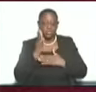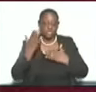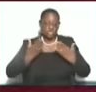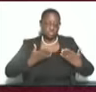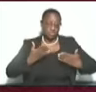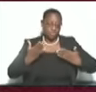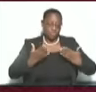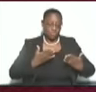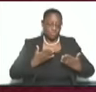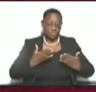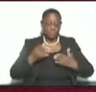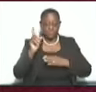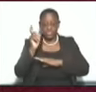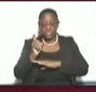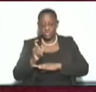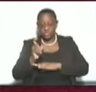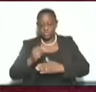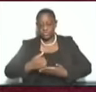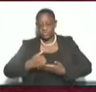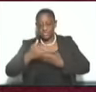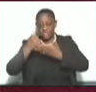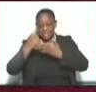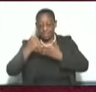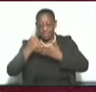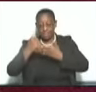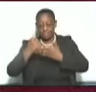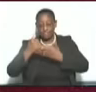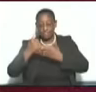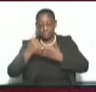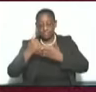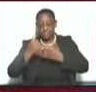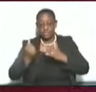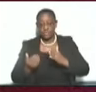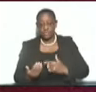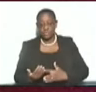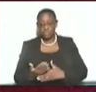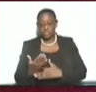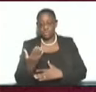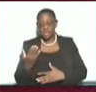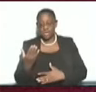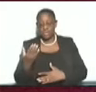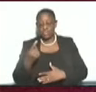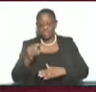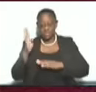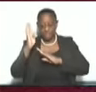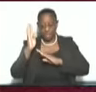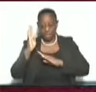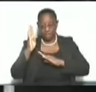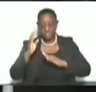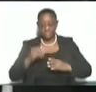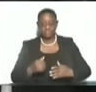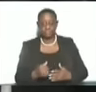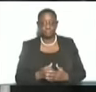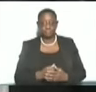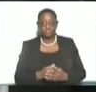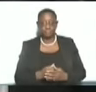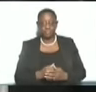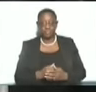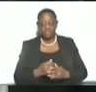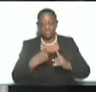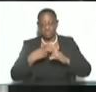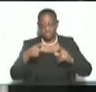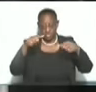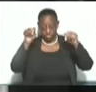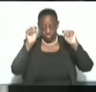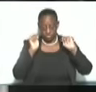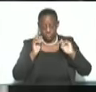the needs of our vulnerable communities throughout the Bahamas. With the speech from the